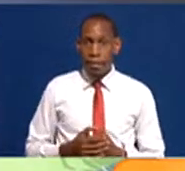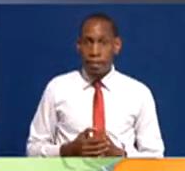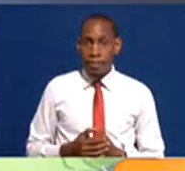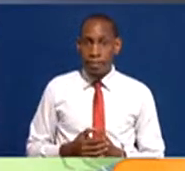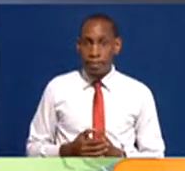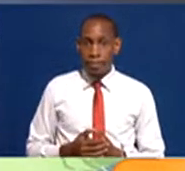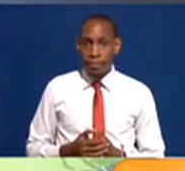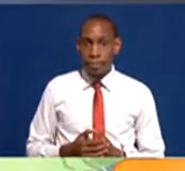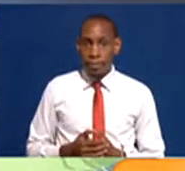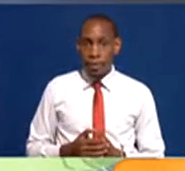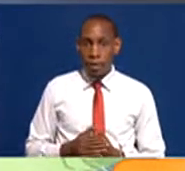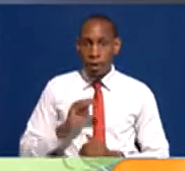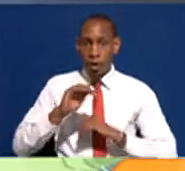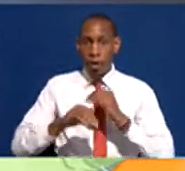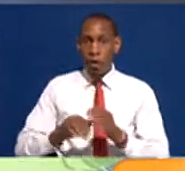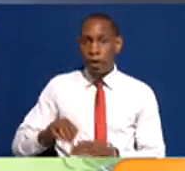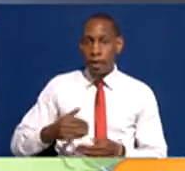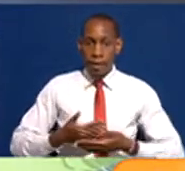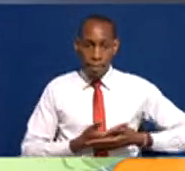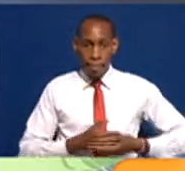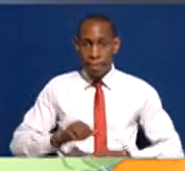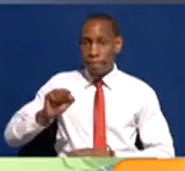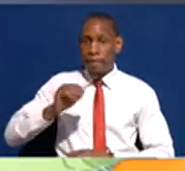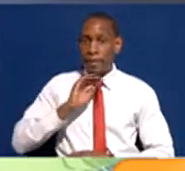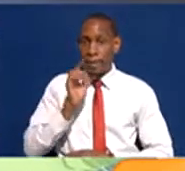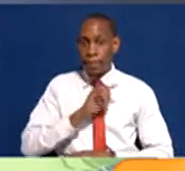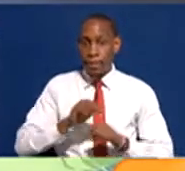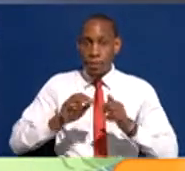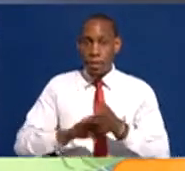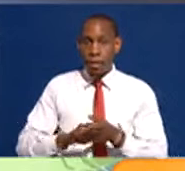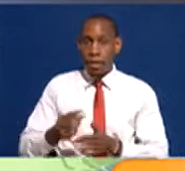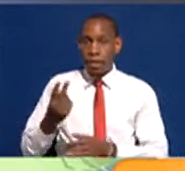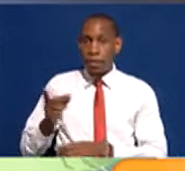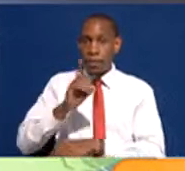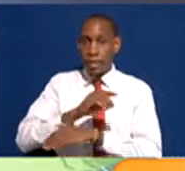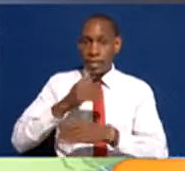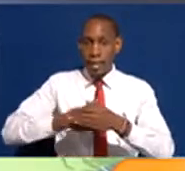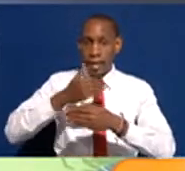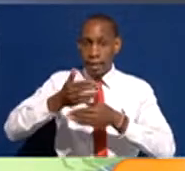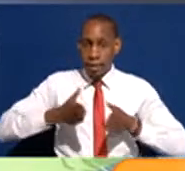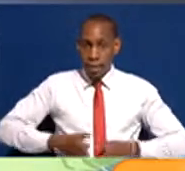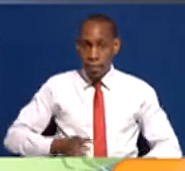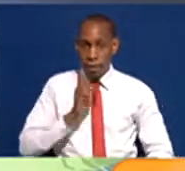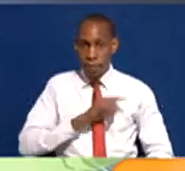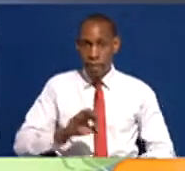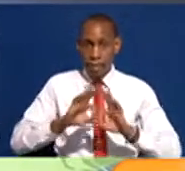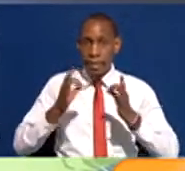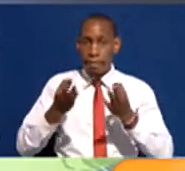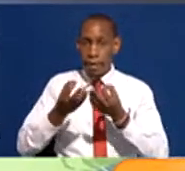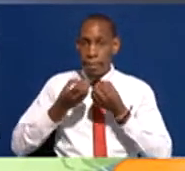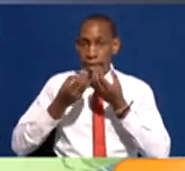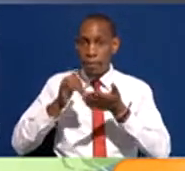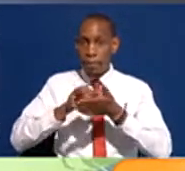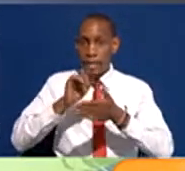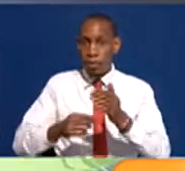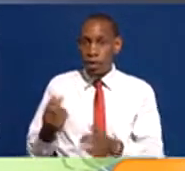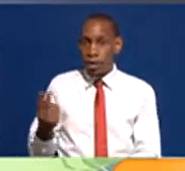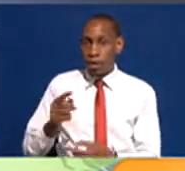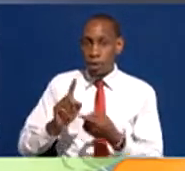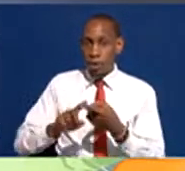All the five babies died today, 2 days after they were born. The family has disclosed that the couple,